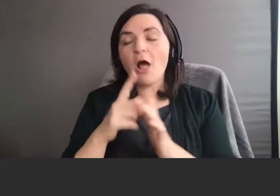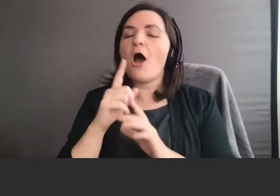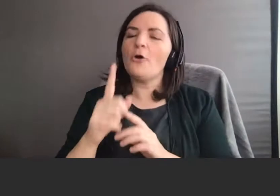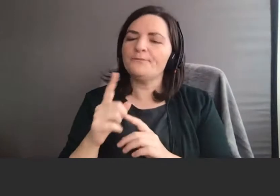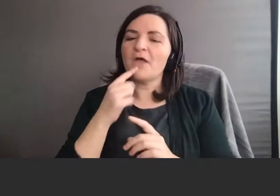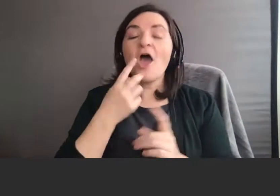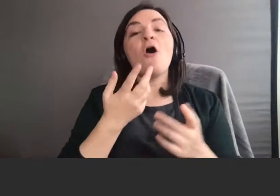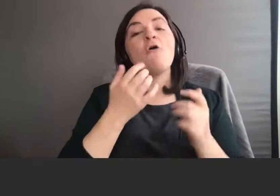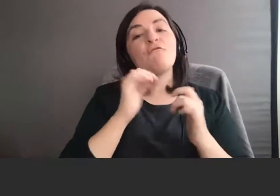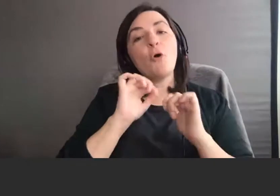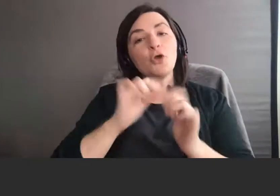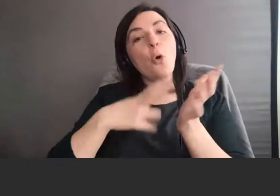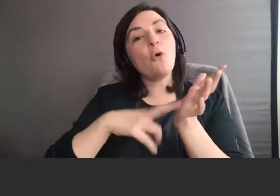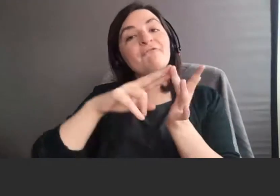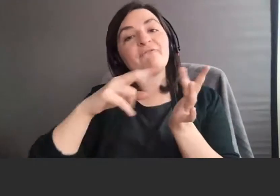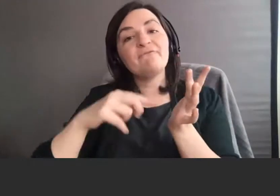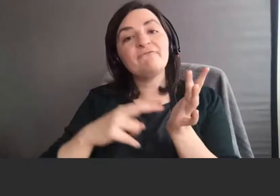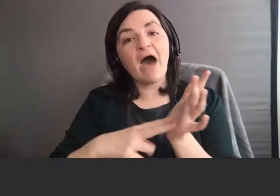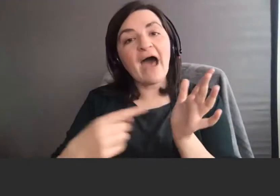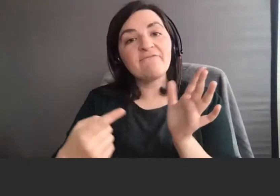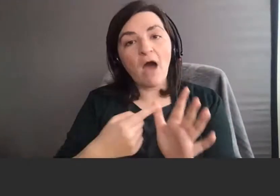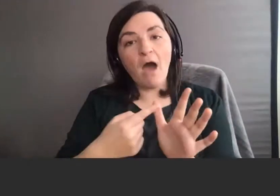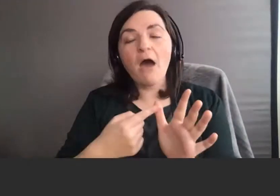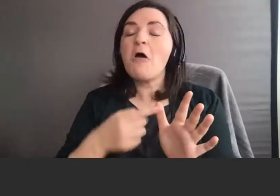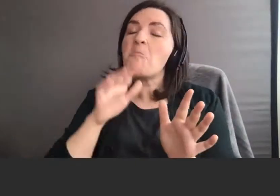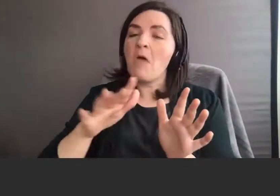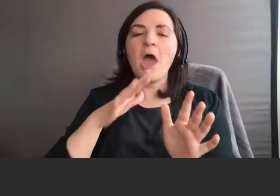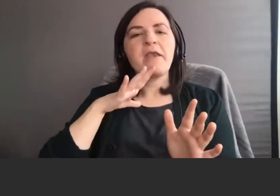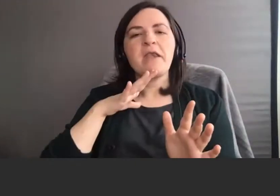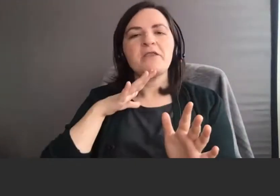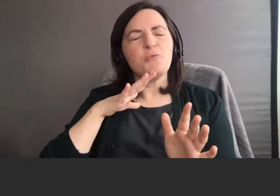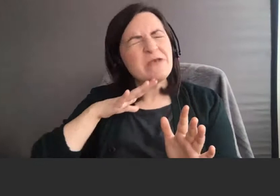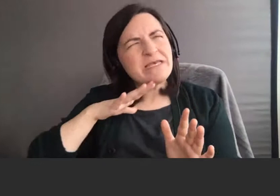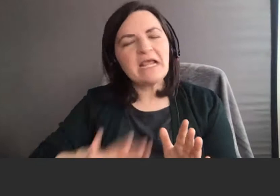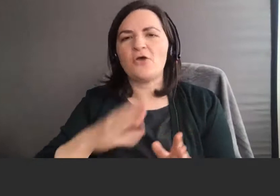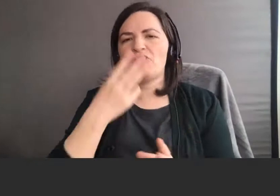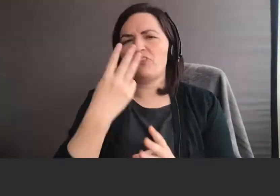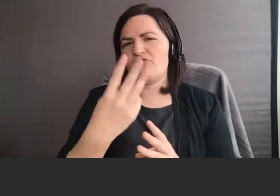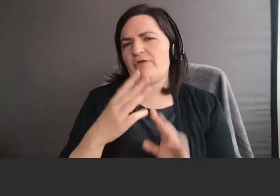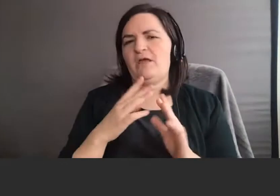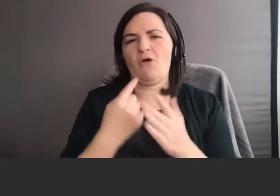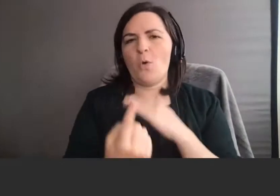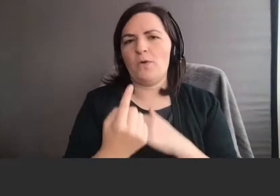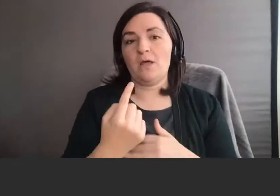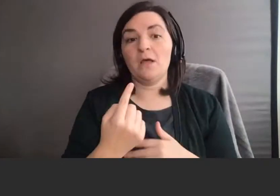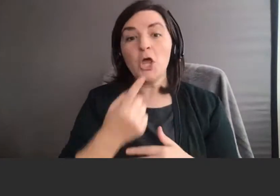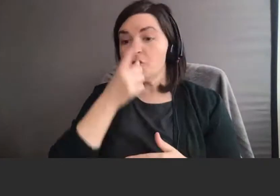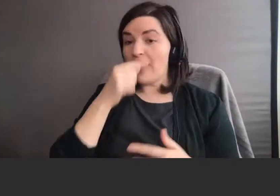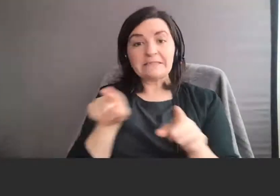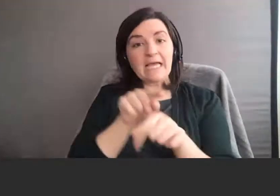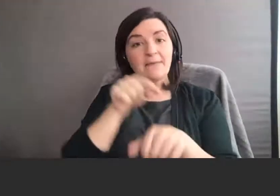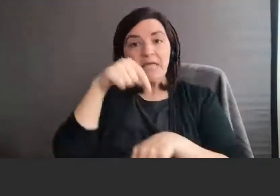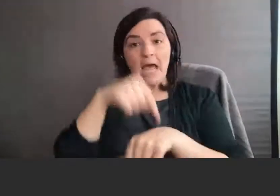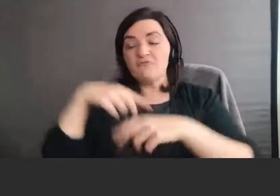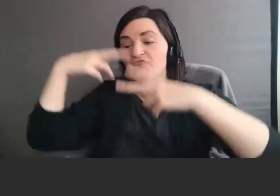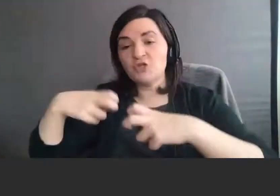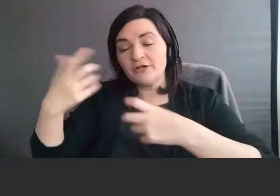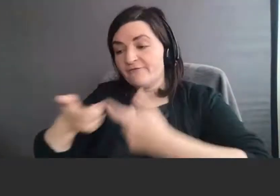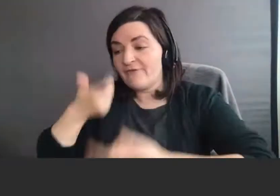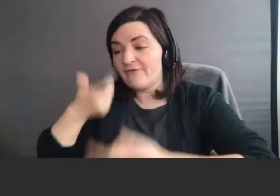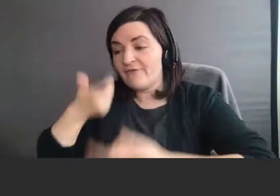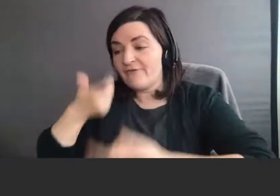That doesn't stop you from expanding your reference list at the same time. So obviously you're going to